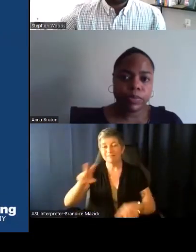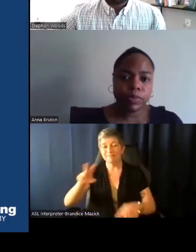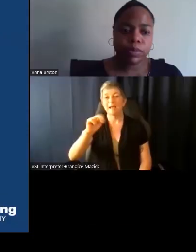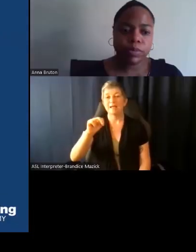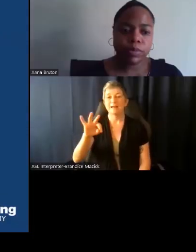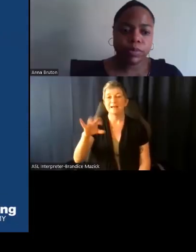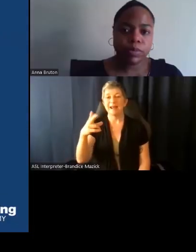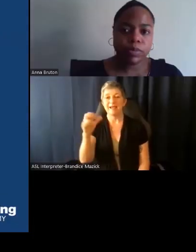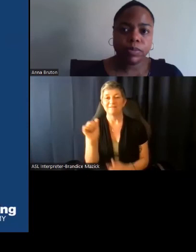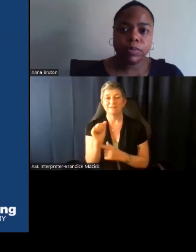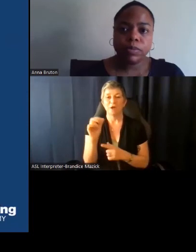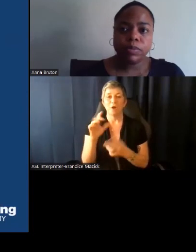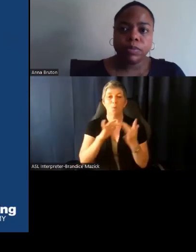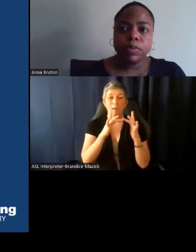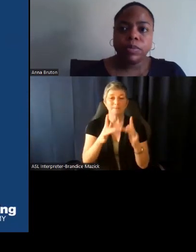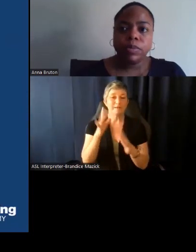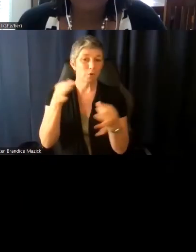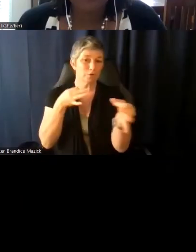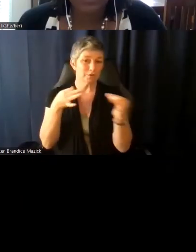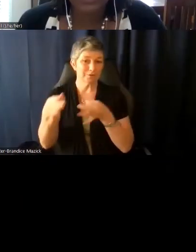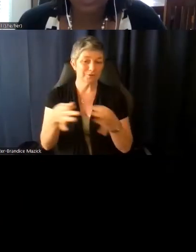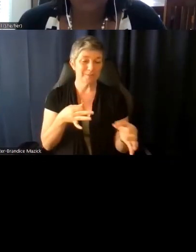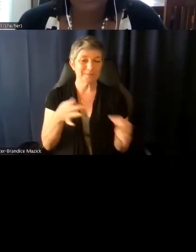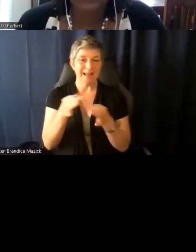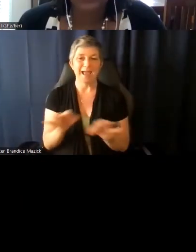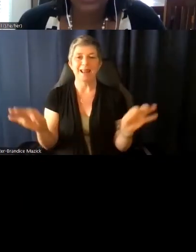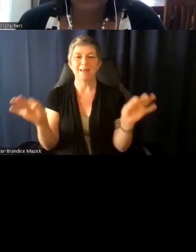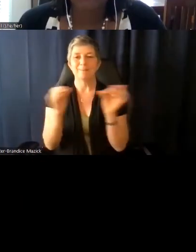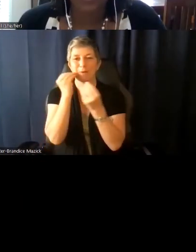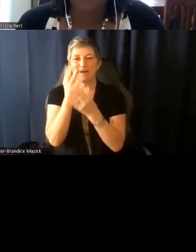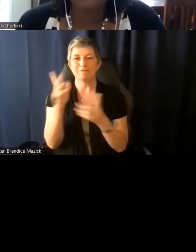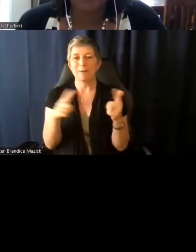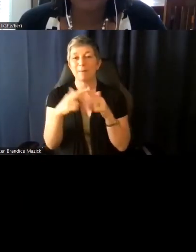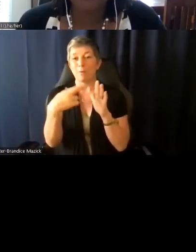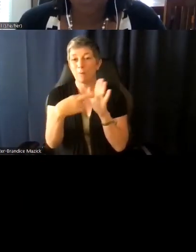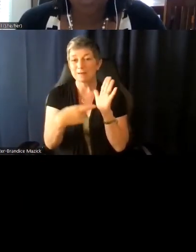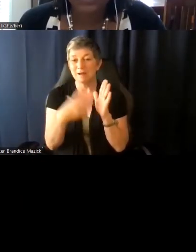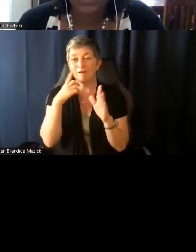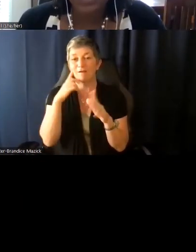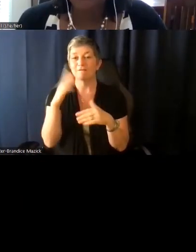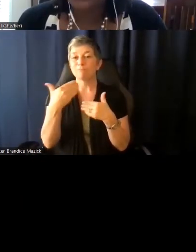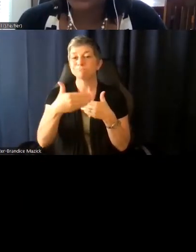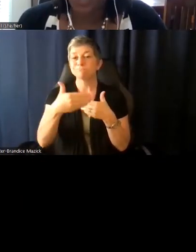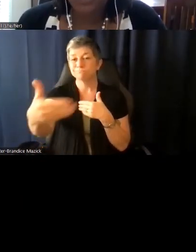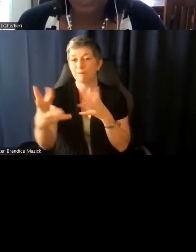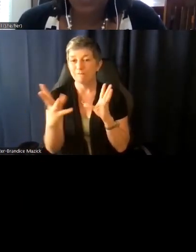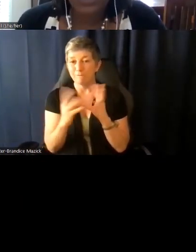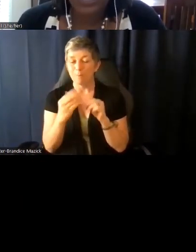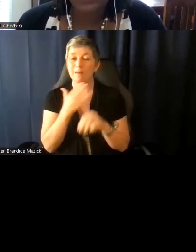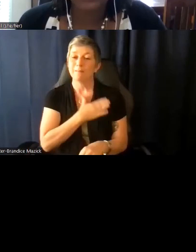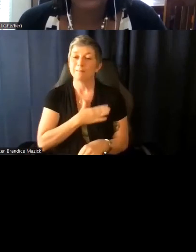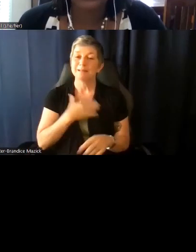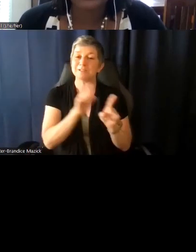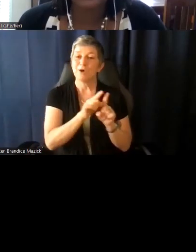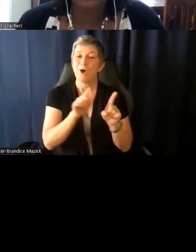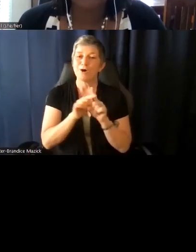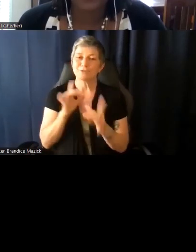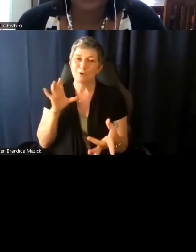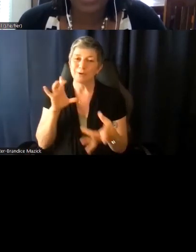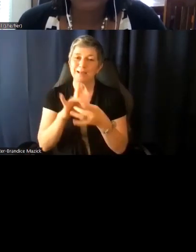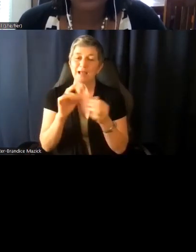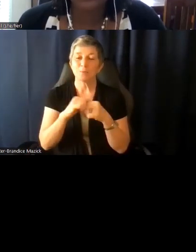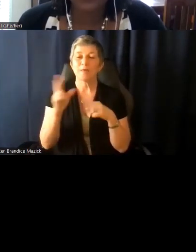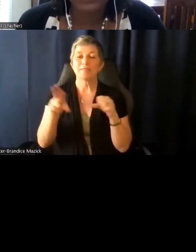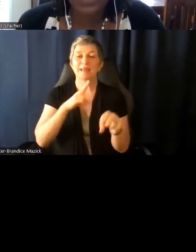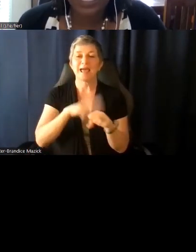website for a description and important information on registration for upcoming forums. Please also connect with the National